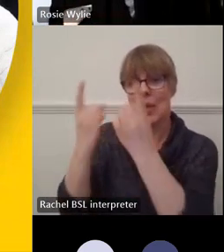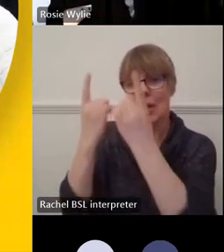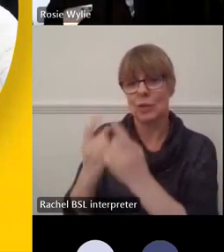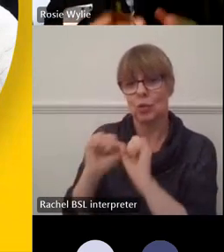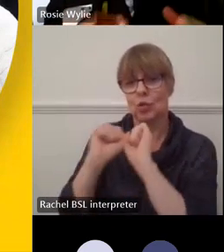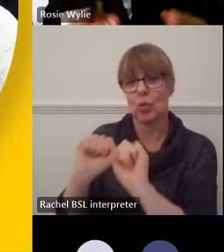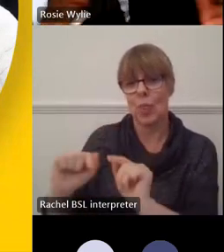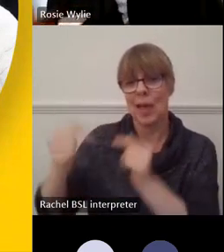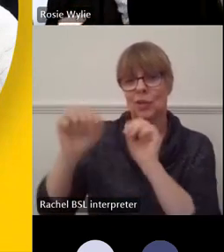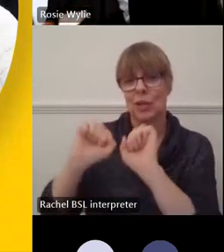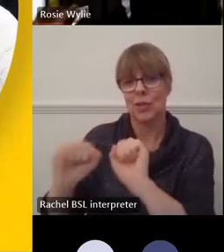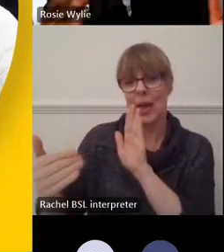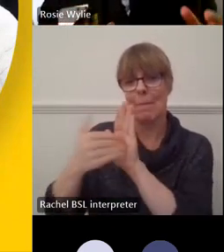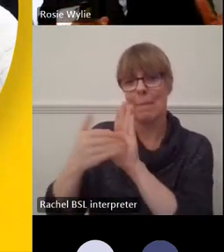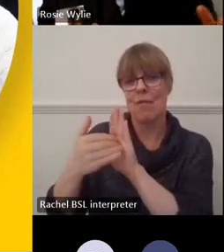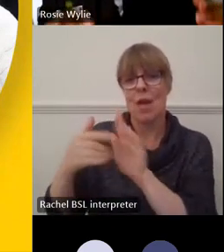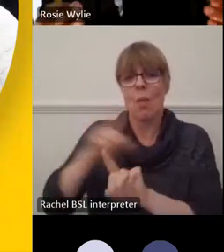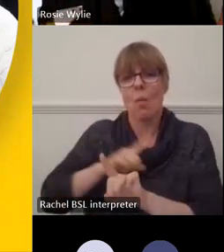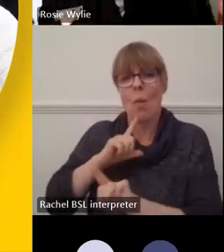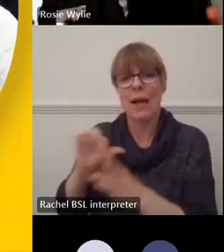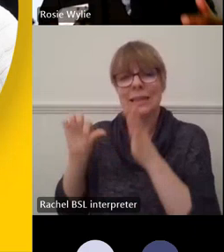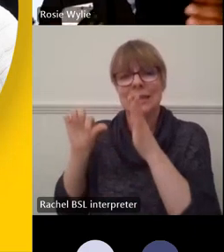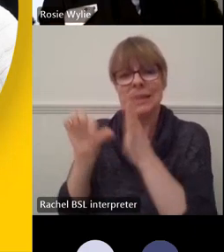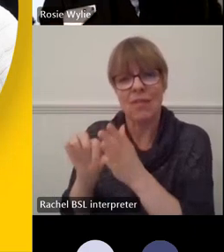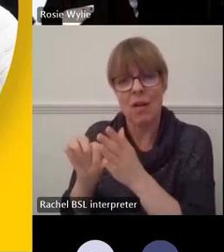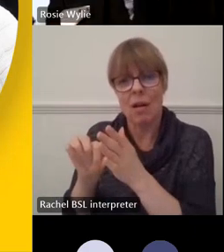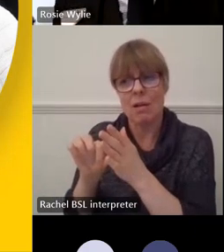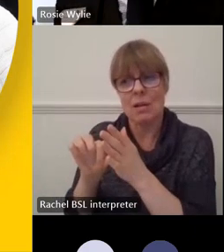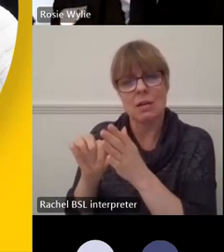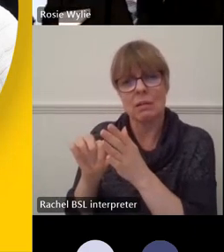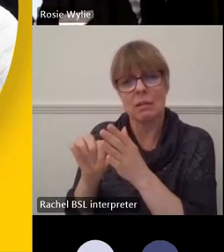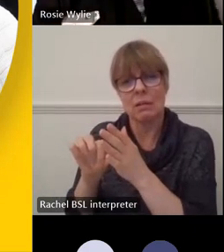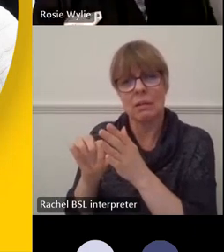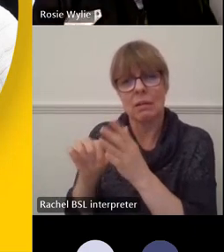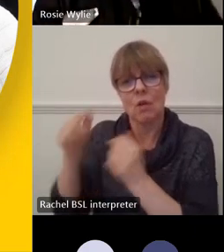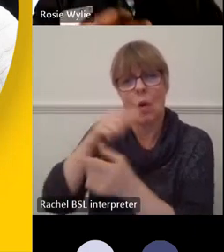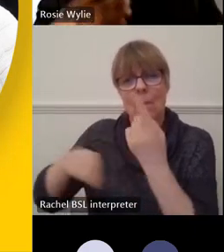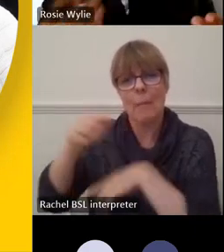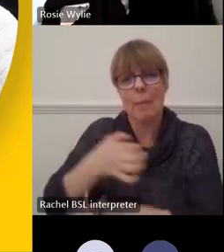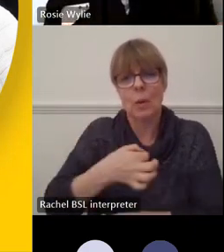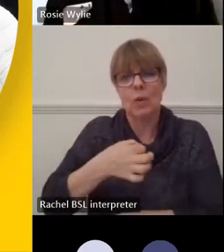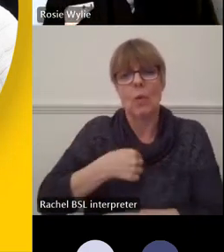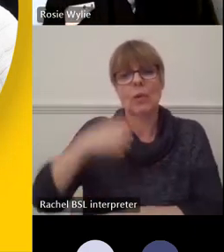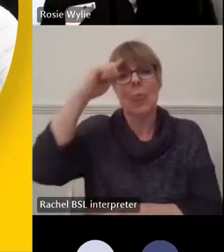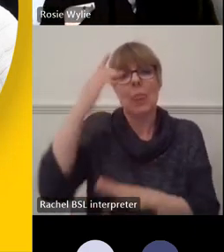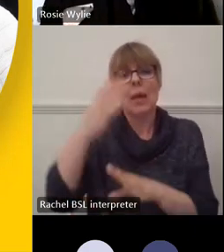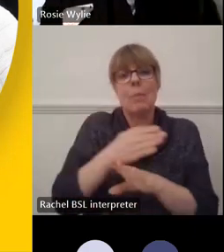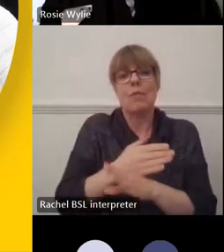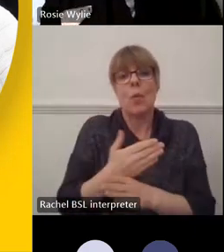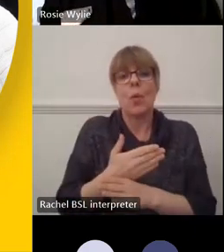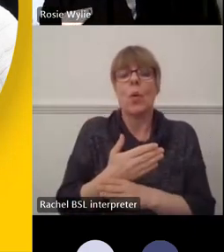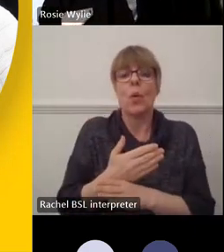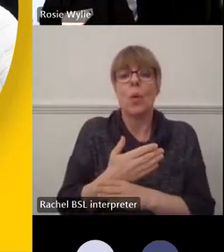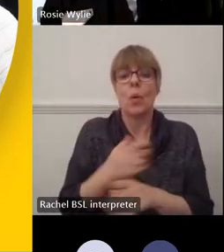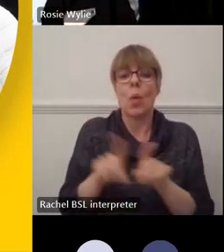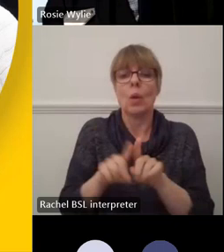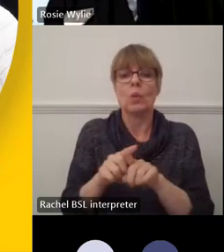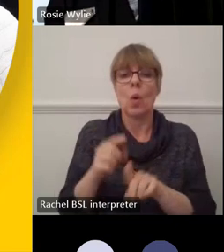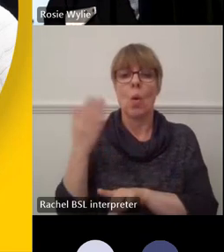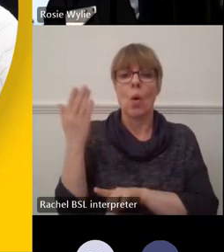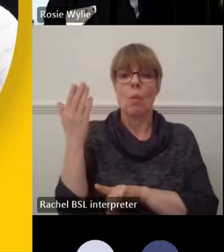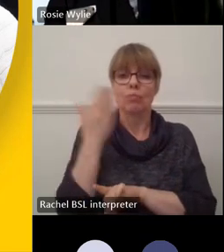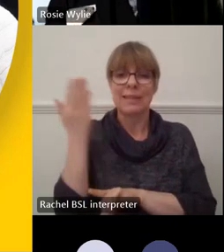barriers, why is it so hard to get volunteers from the community? I think there was a presentation earlier we talked about, you know, how